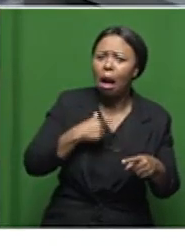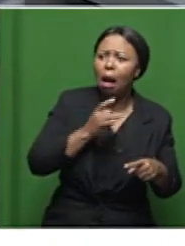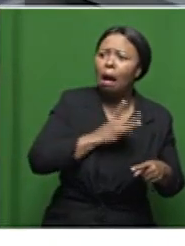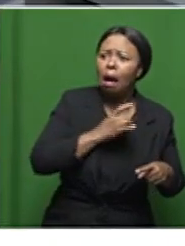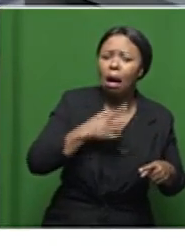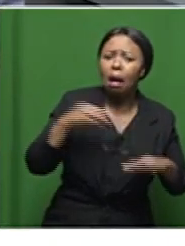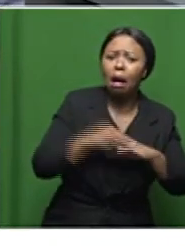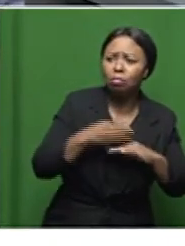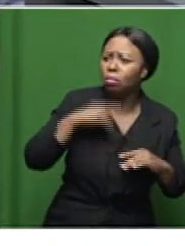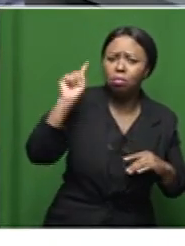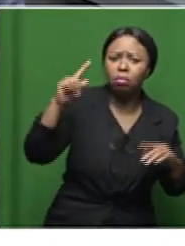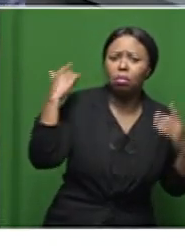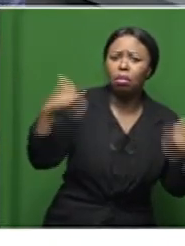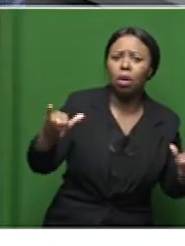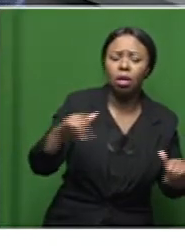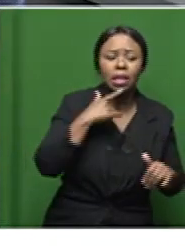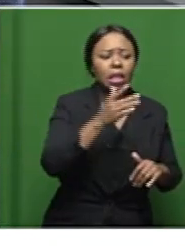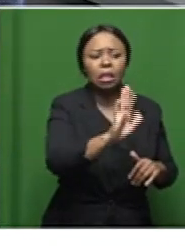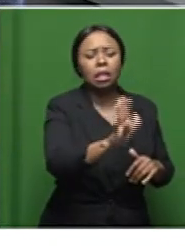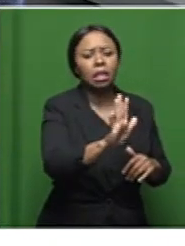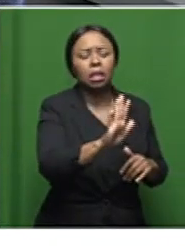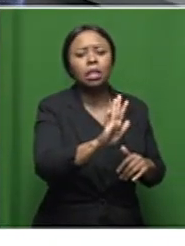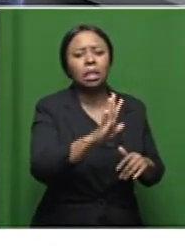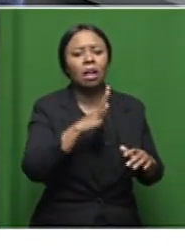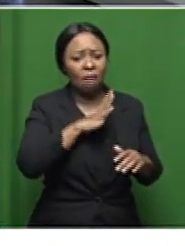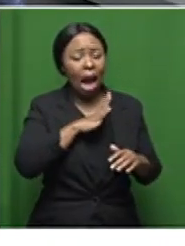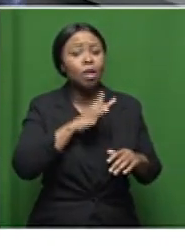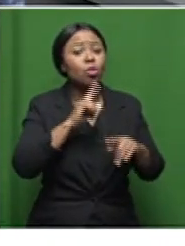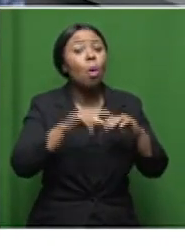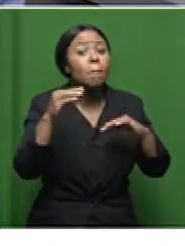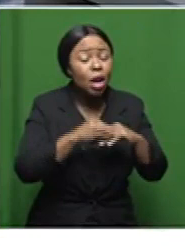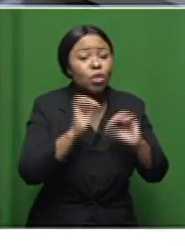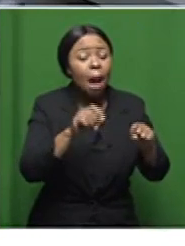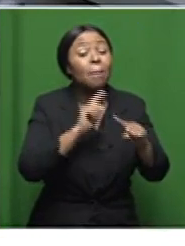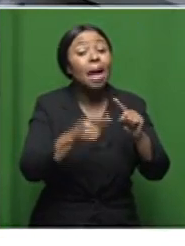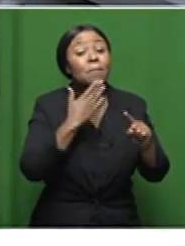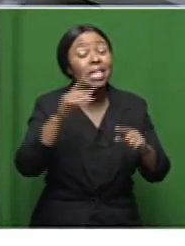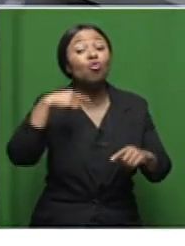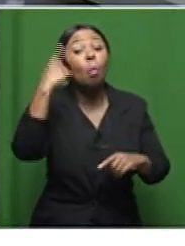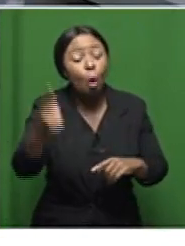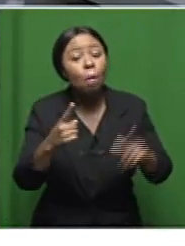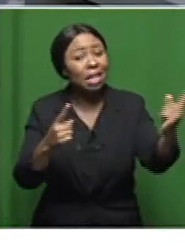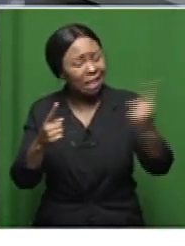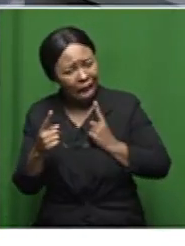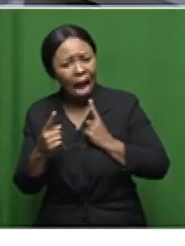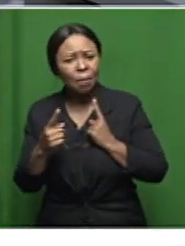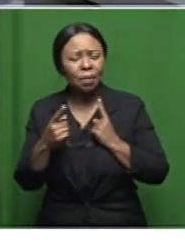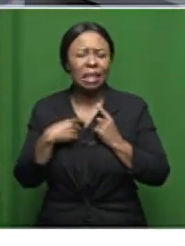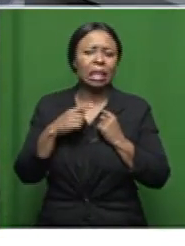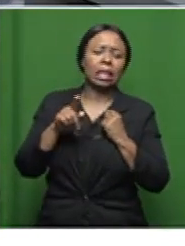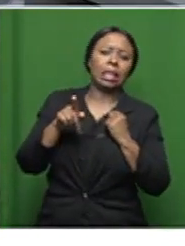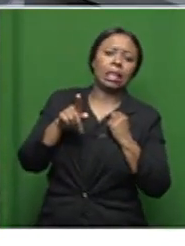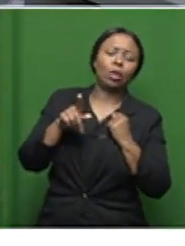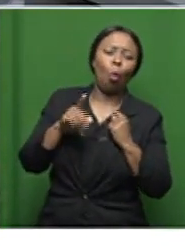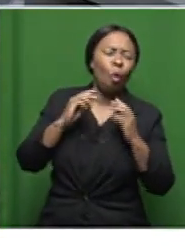not coming, you know? And he said to me, okay, that's fine. But you get married and you come through to me the next day. And I think it